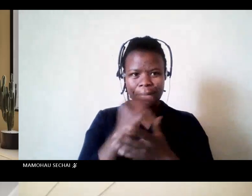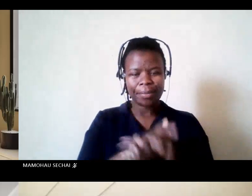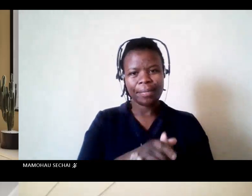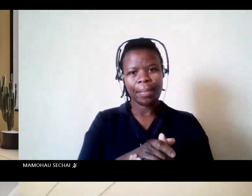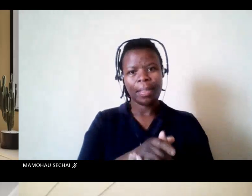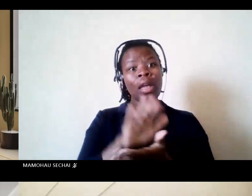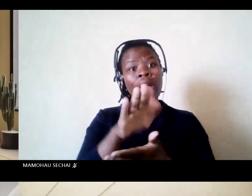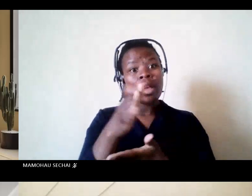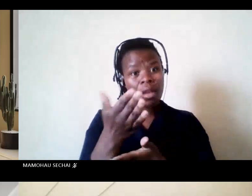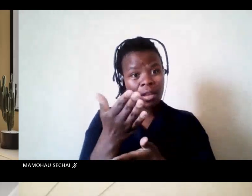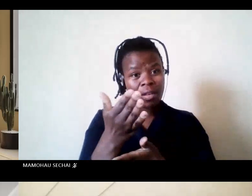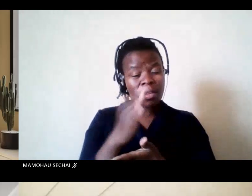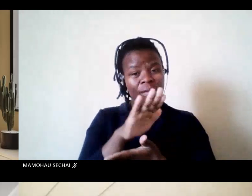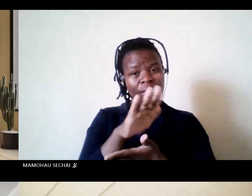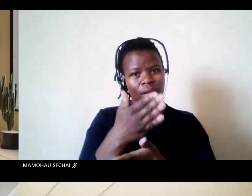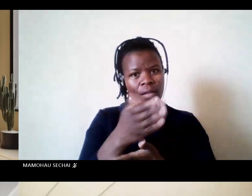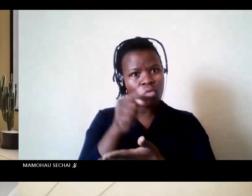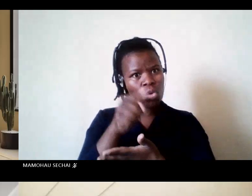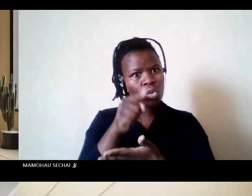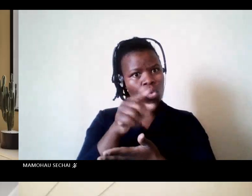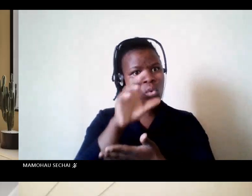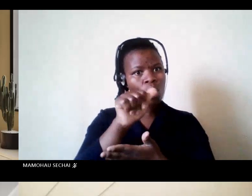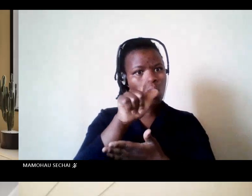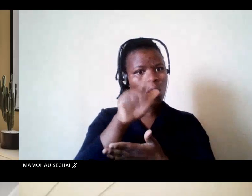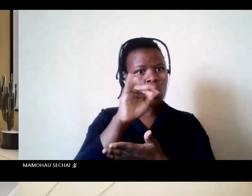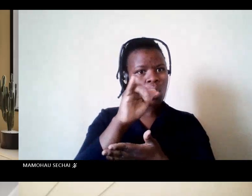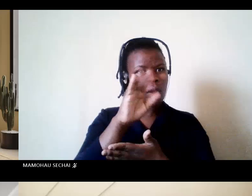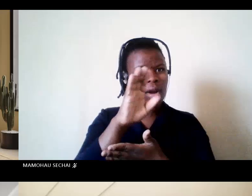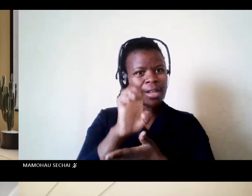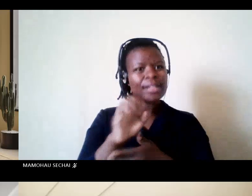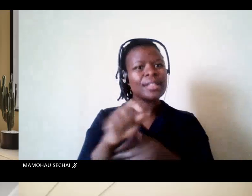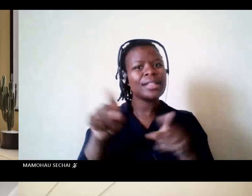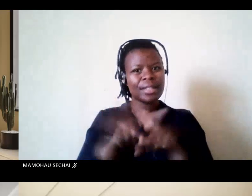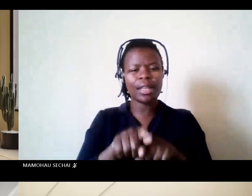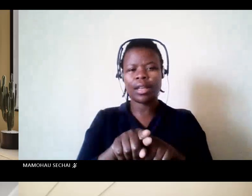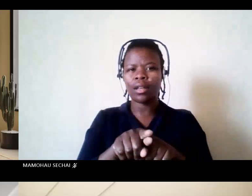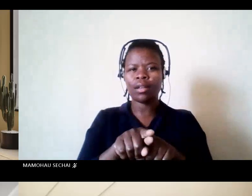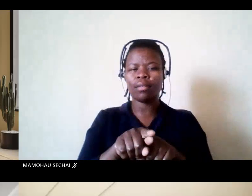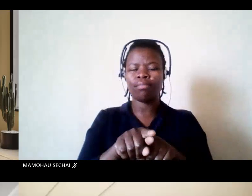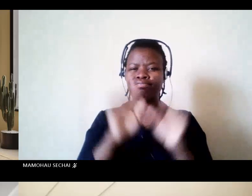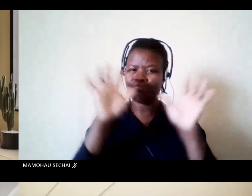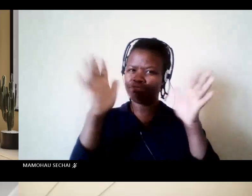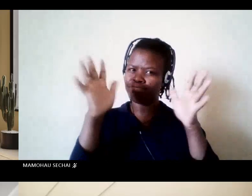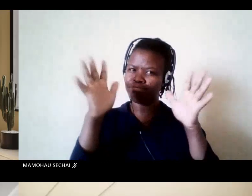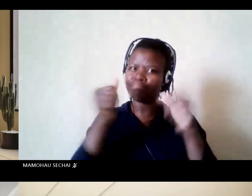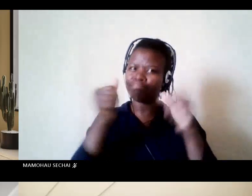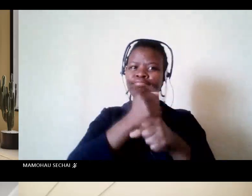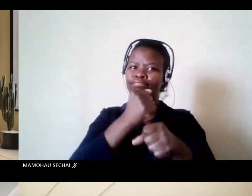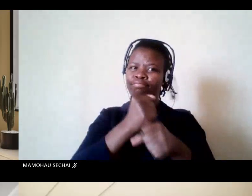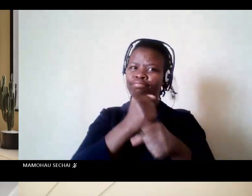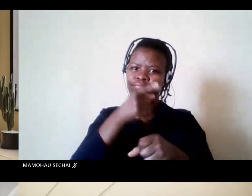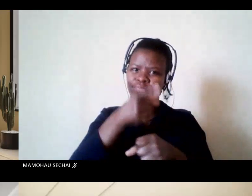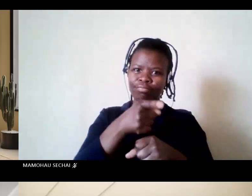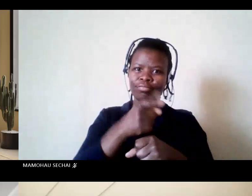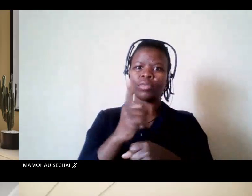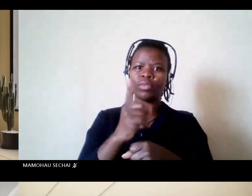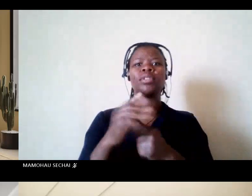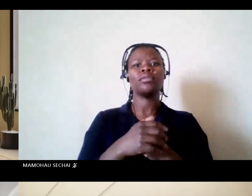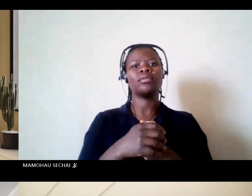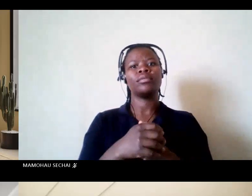you, Alice, and well done on that assignment that you did on recycling right at the beginning of the